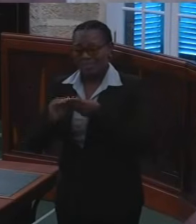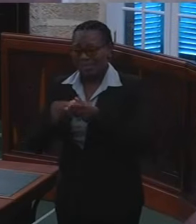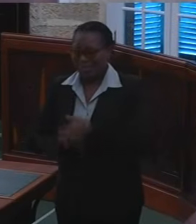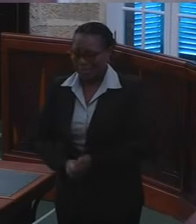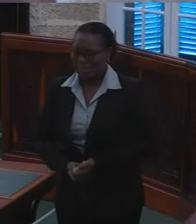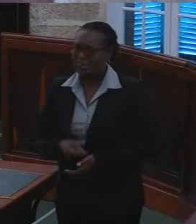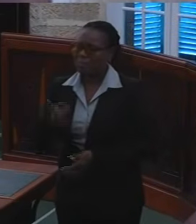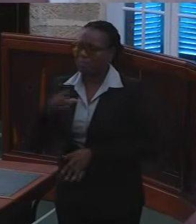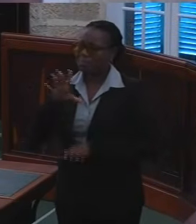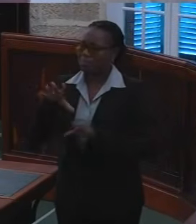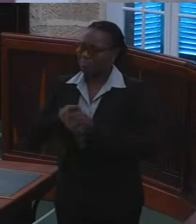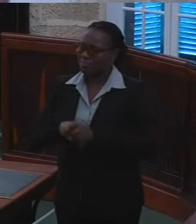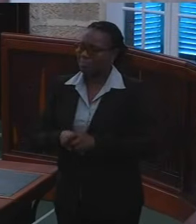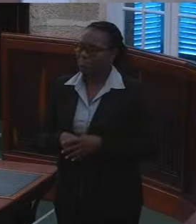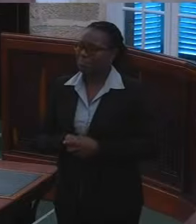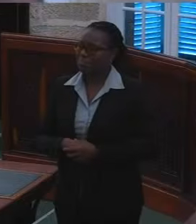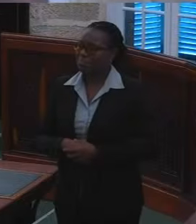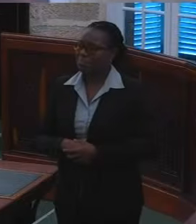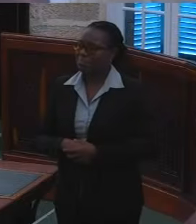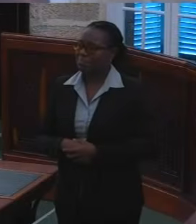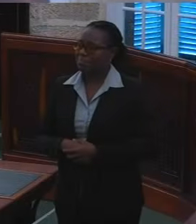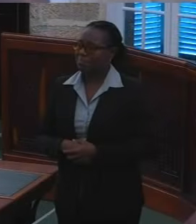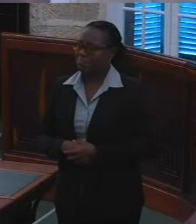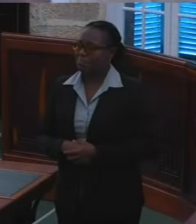sense in my head space. It does.